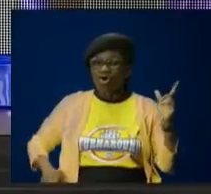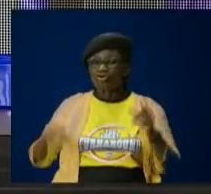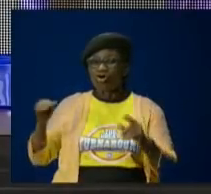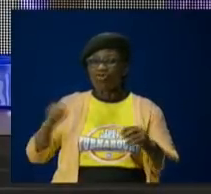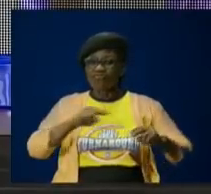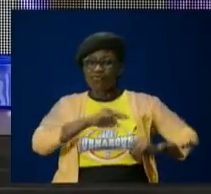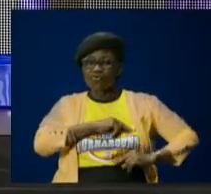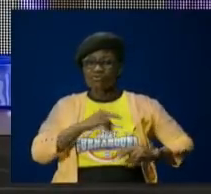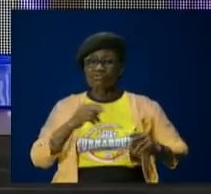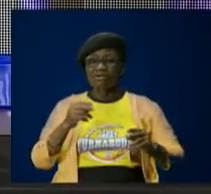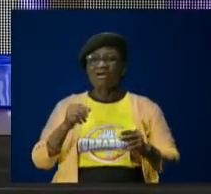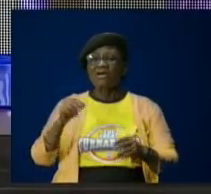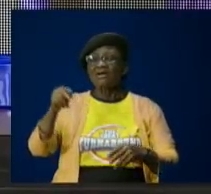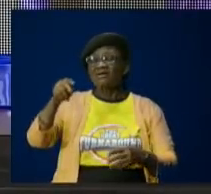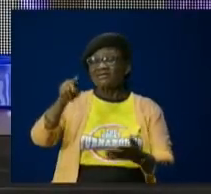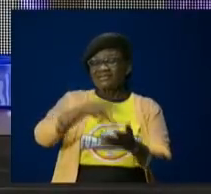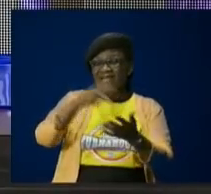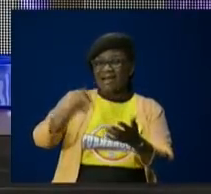24, verse 10.